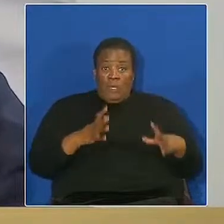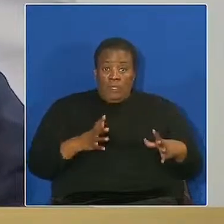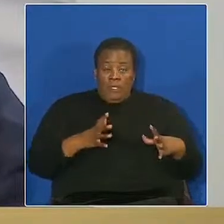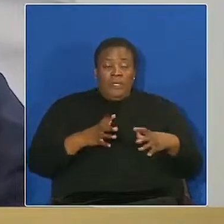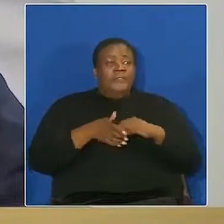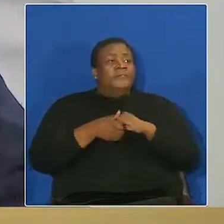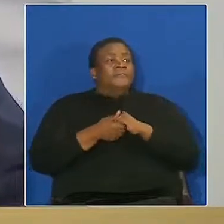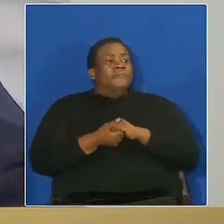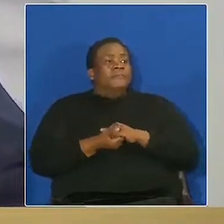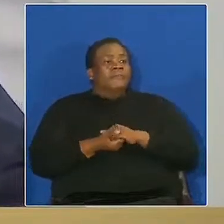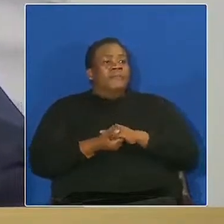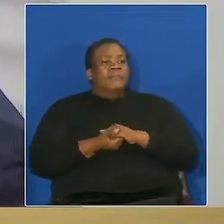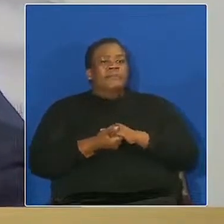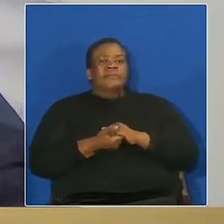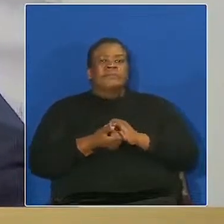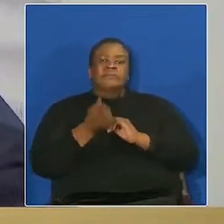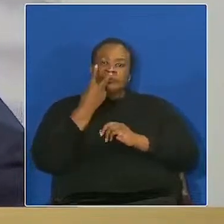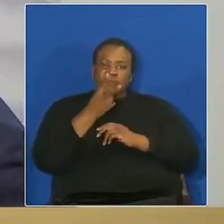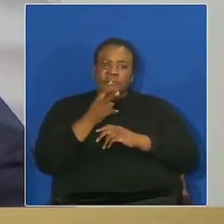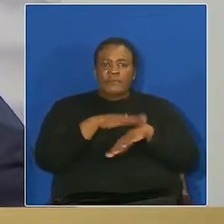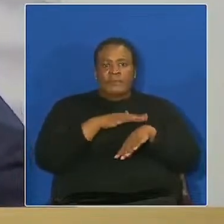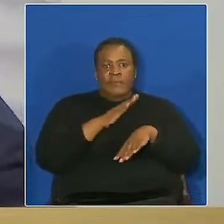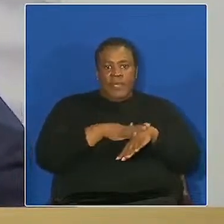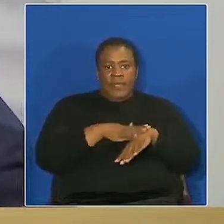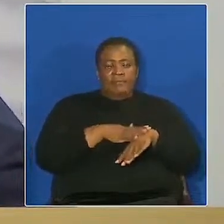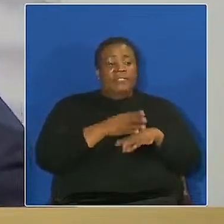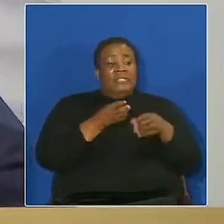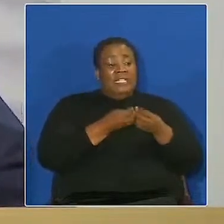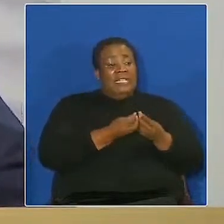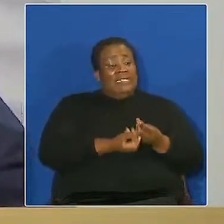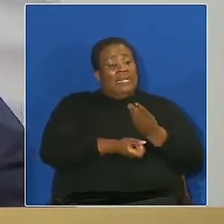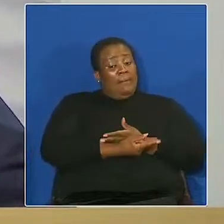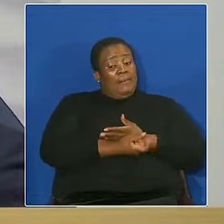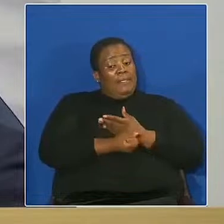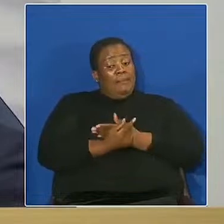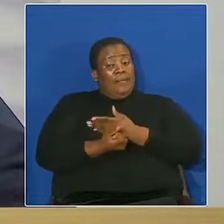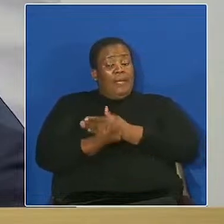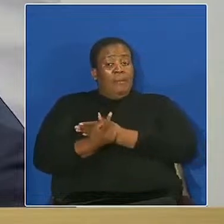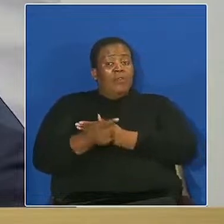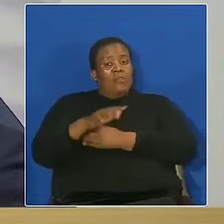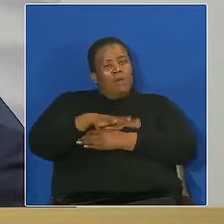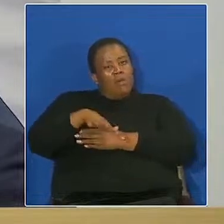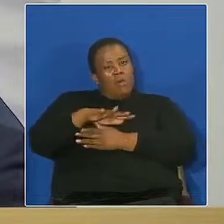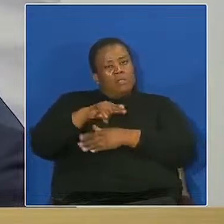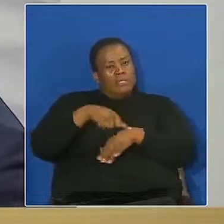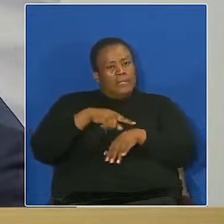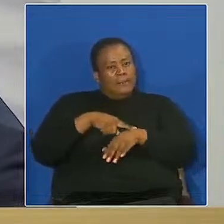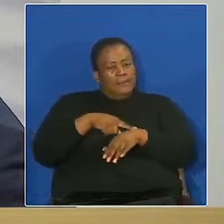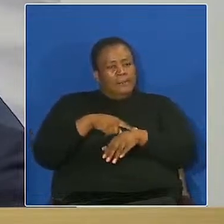looking at the period and the events around